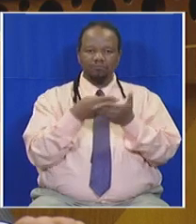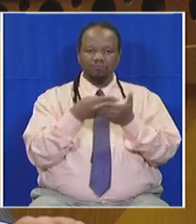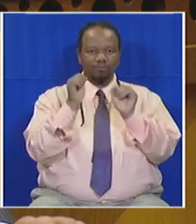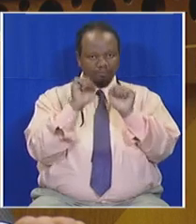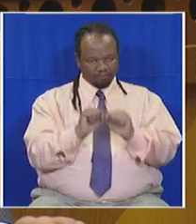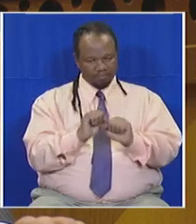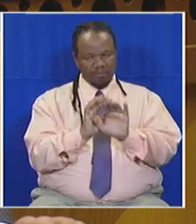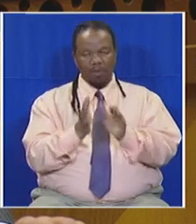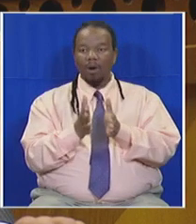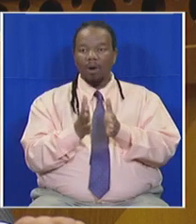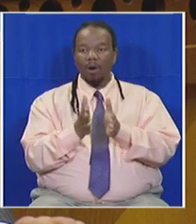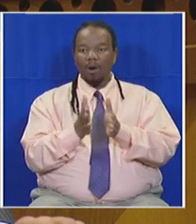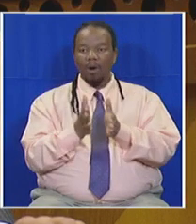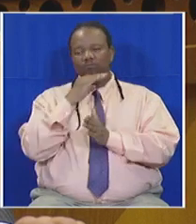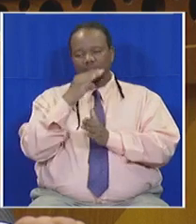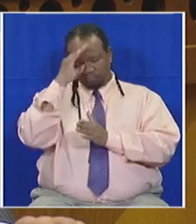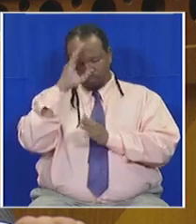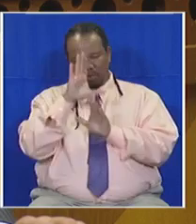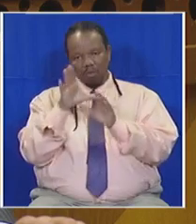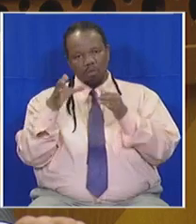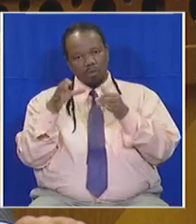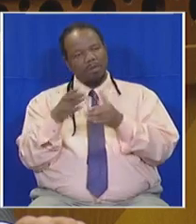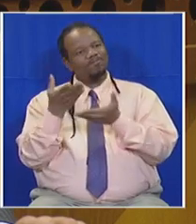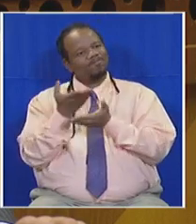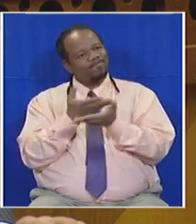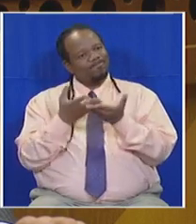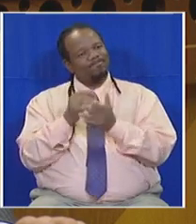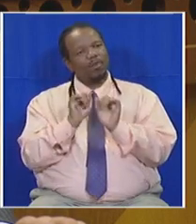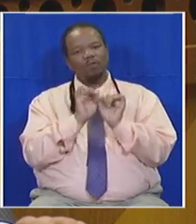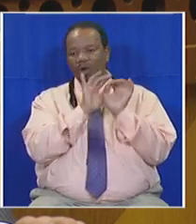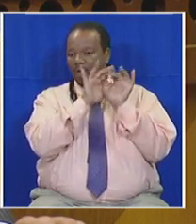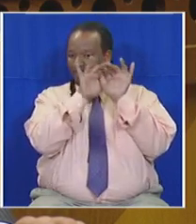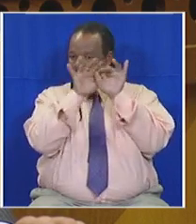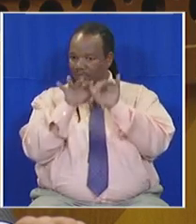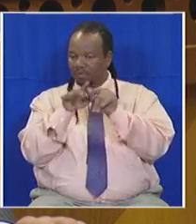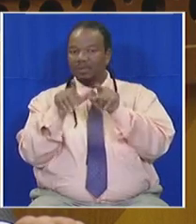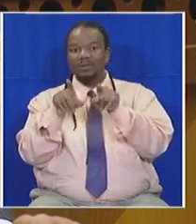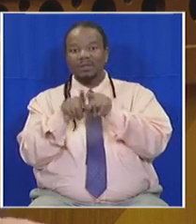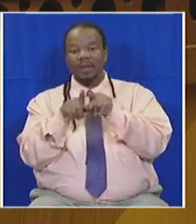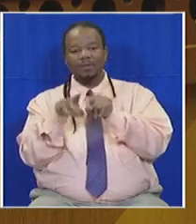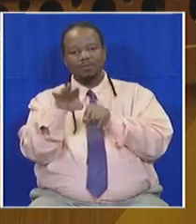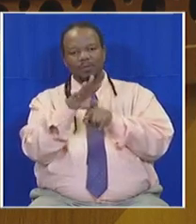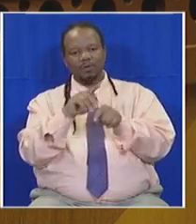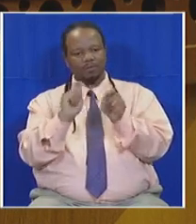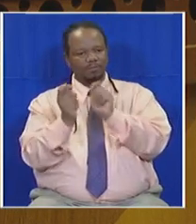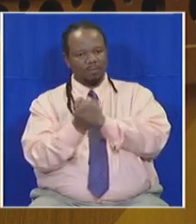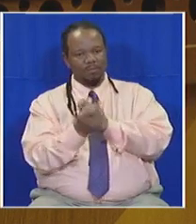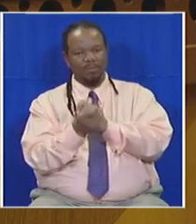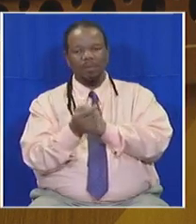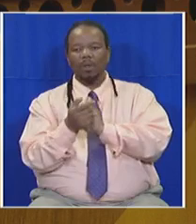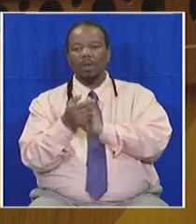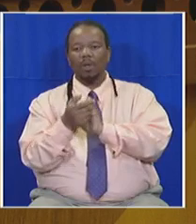to continue engaging on issues of urbanization and spatial transformation. The community work